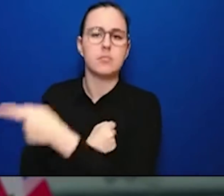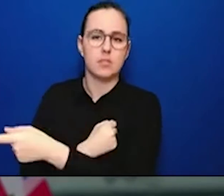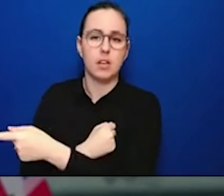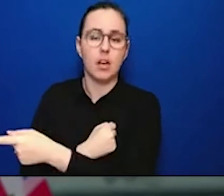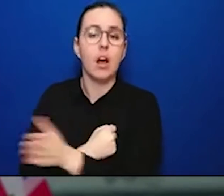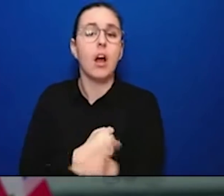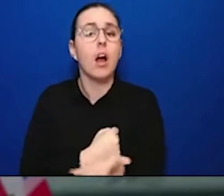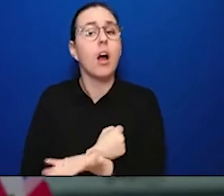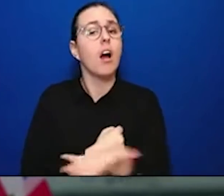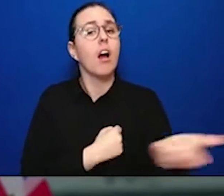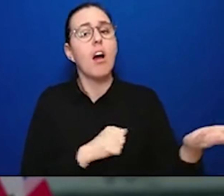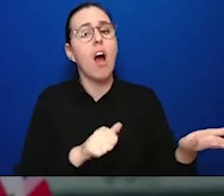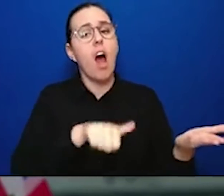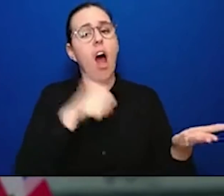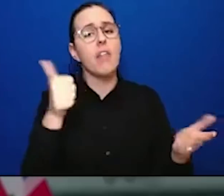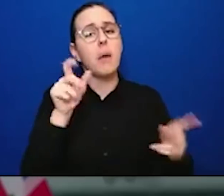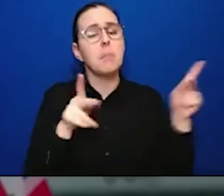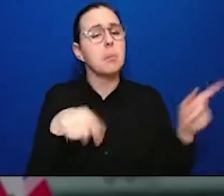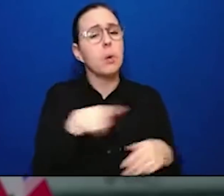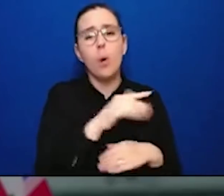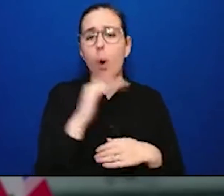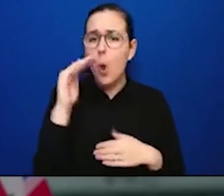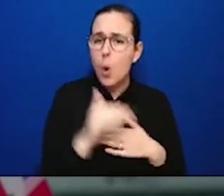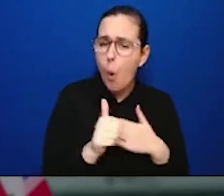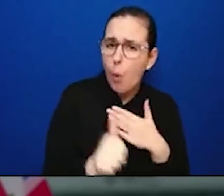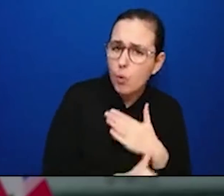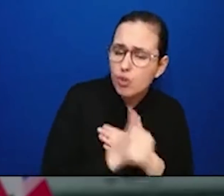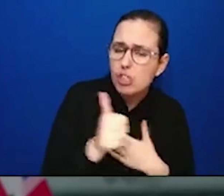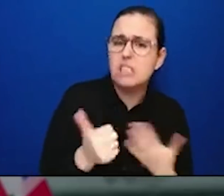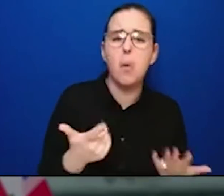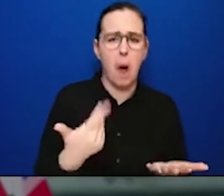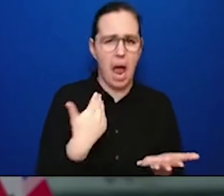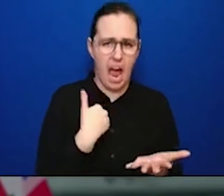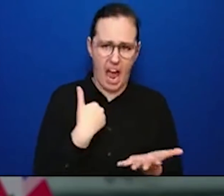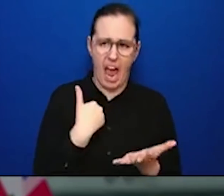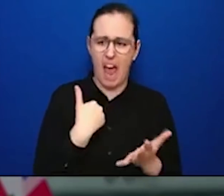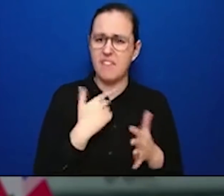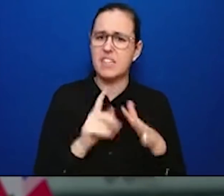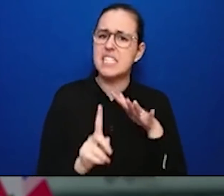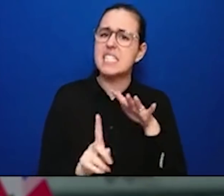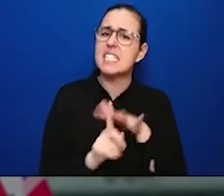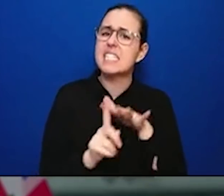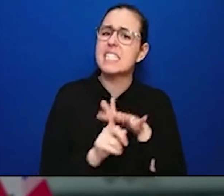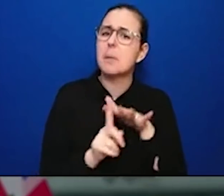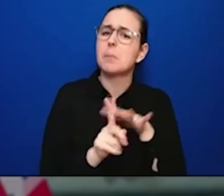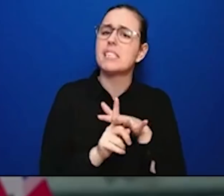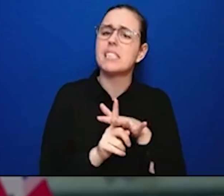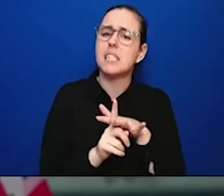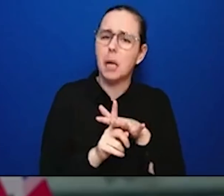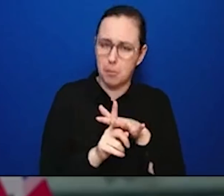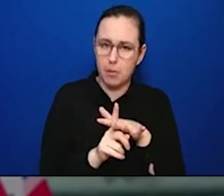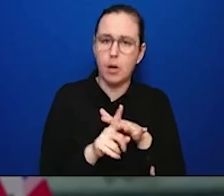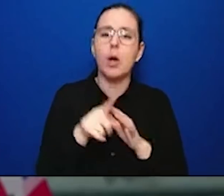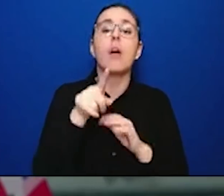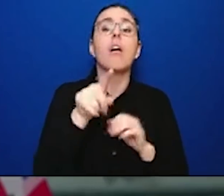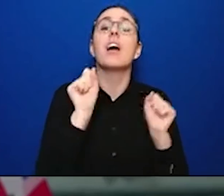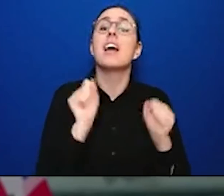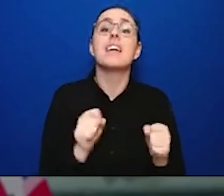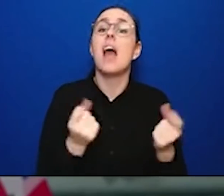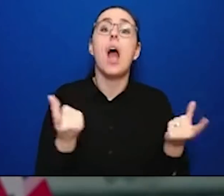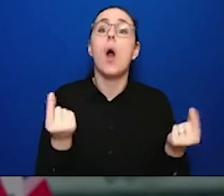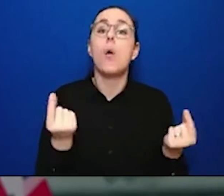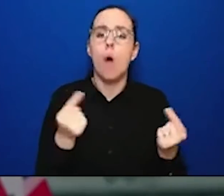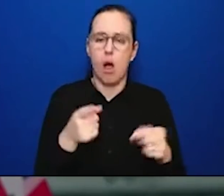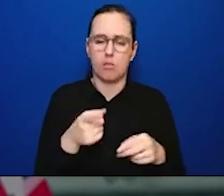lower risk. I also want to say that I'm looking at other areas in our community to make sure that